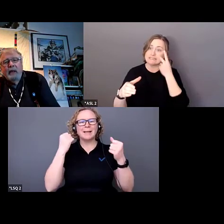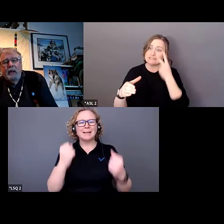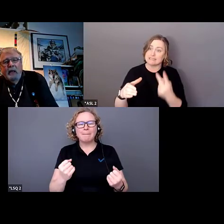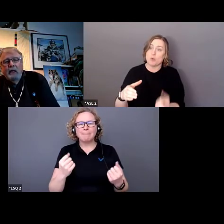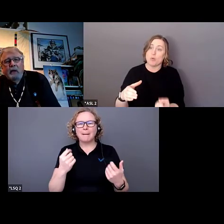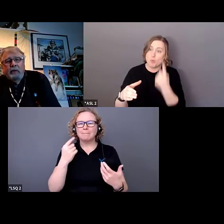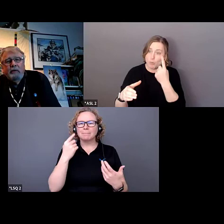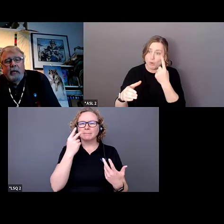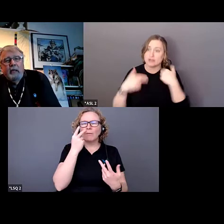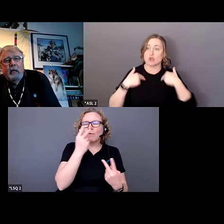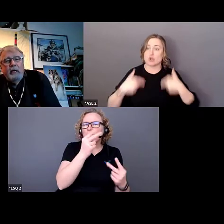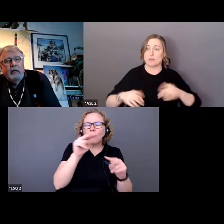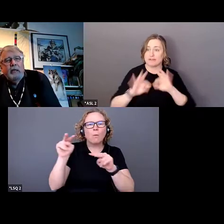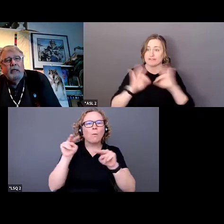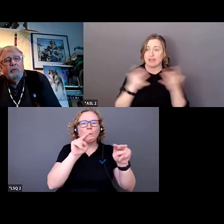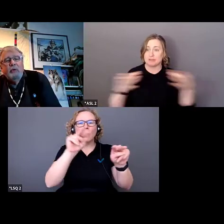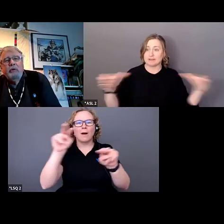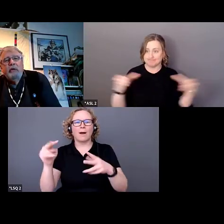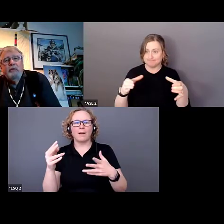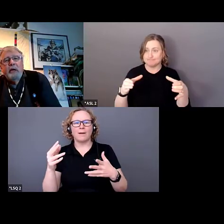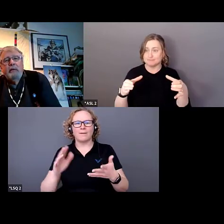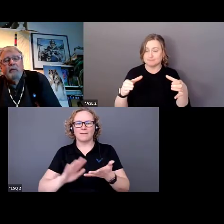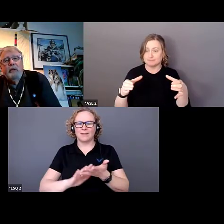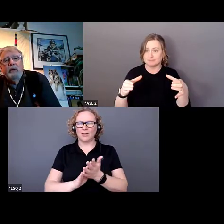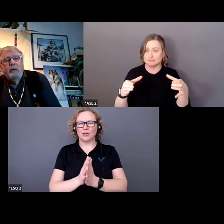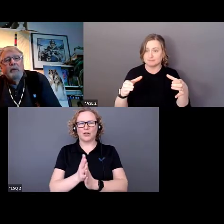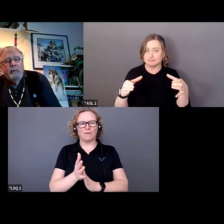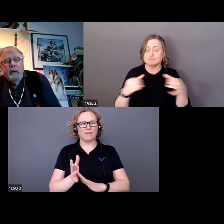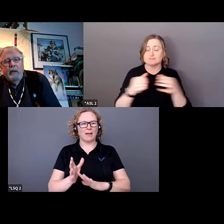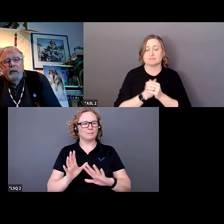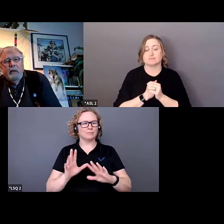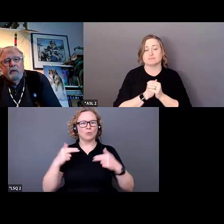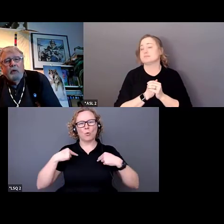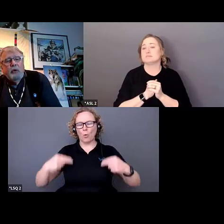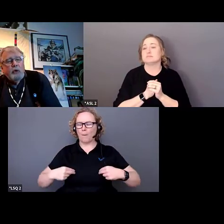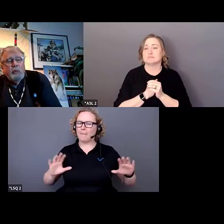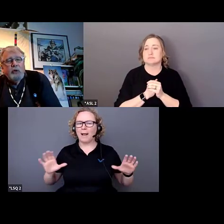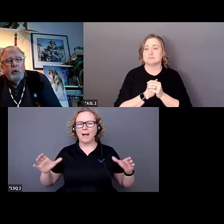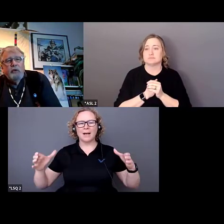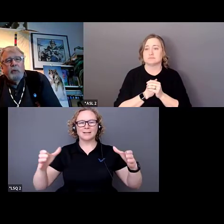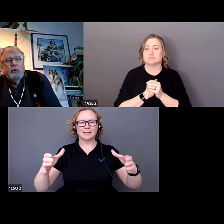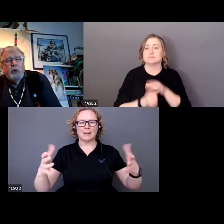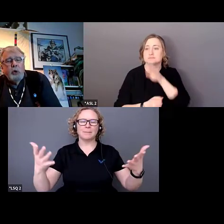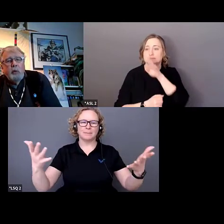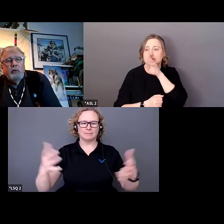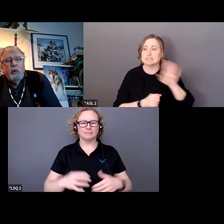family, I say these words and share them with you. We're